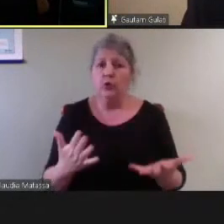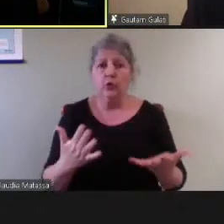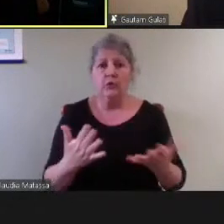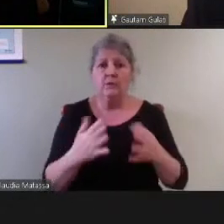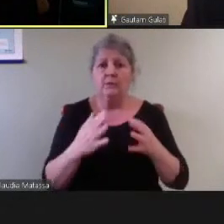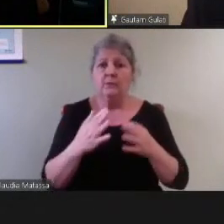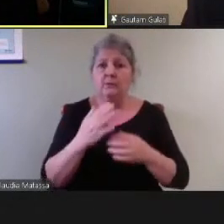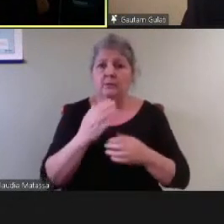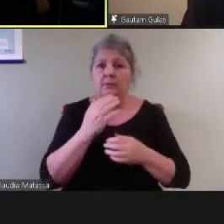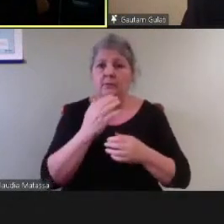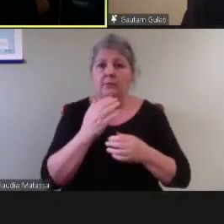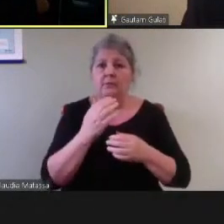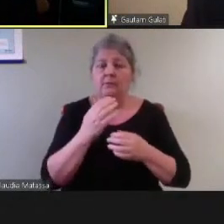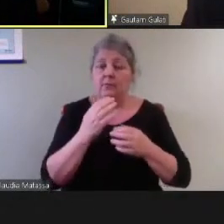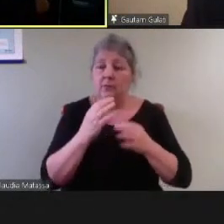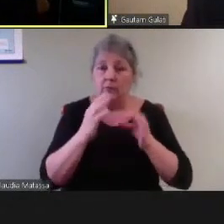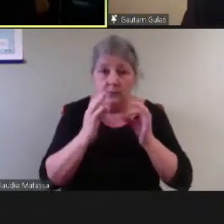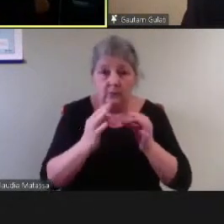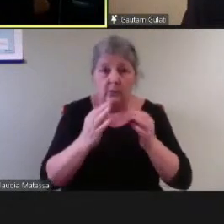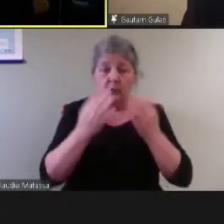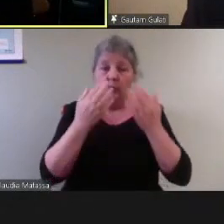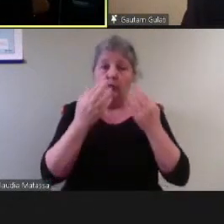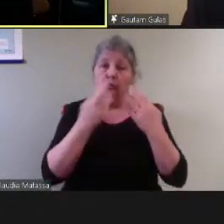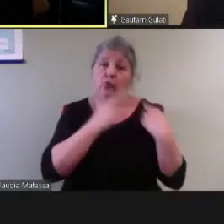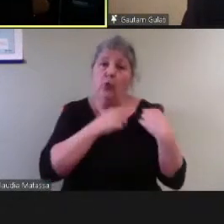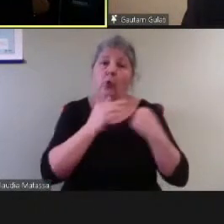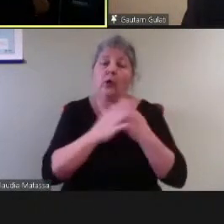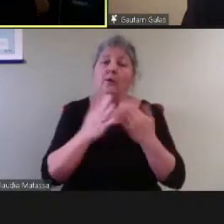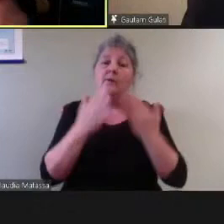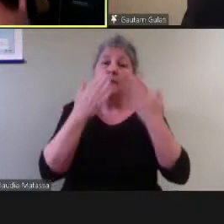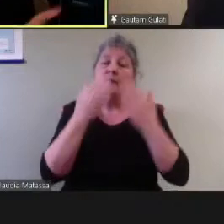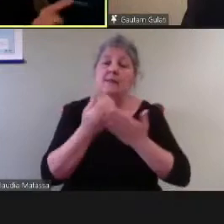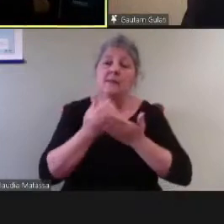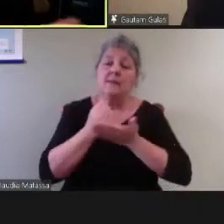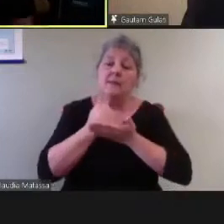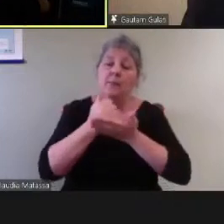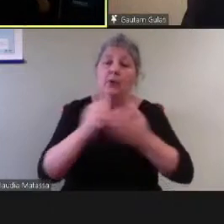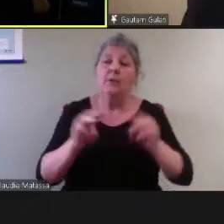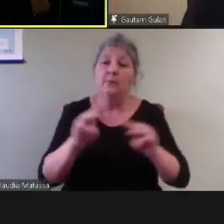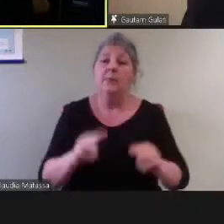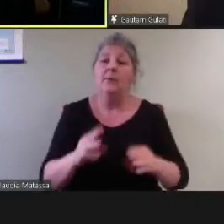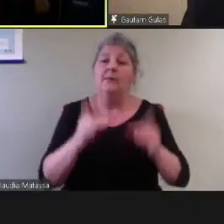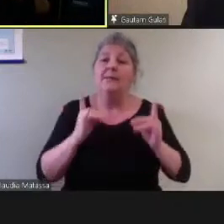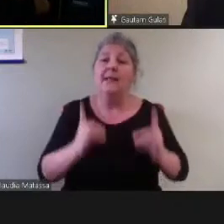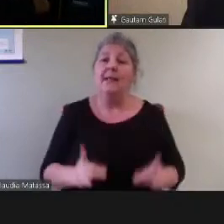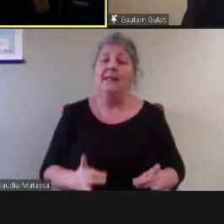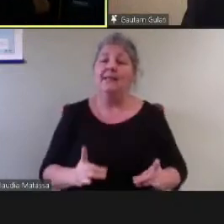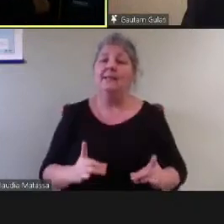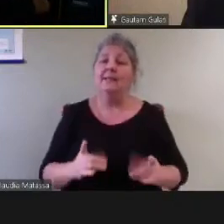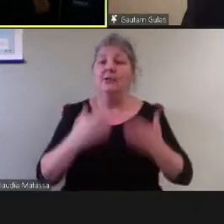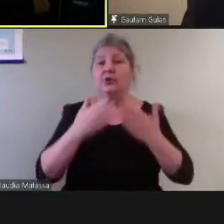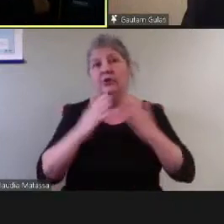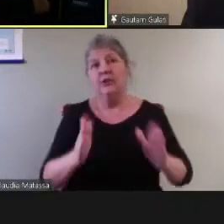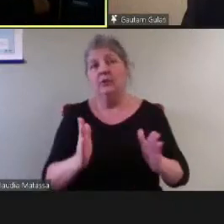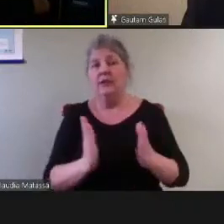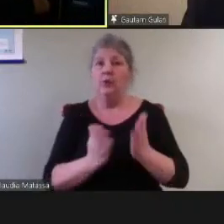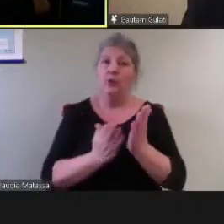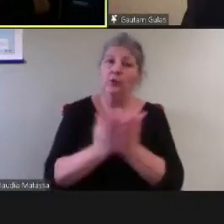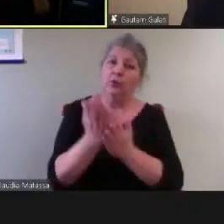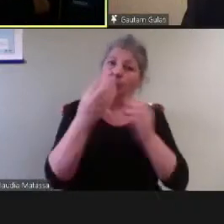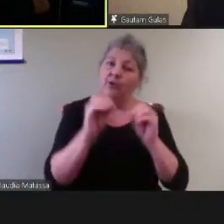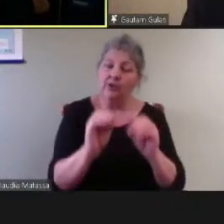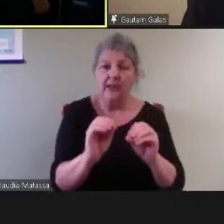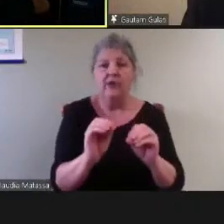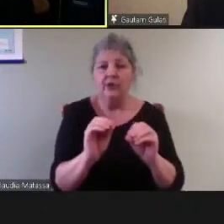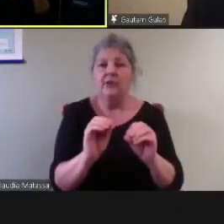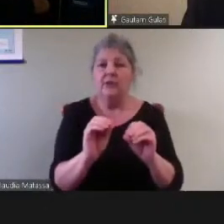event, informative, the role of supporting people's health generally through the engagement of education. So I think Dóchas, we've